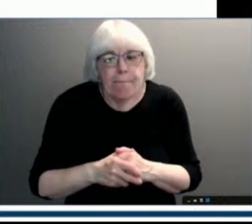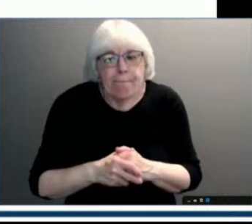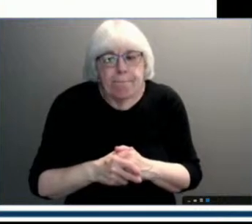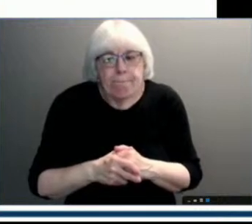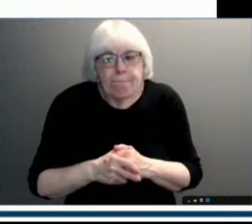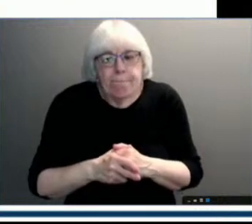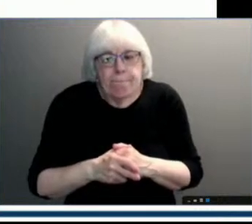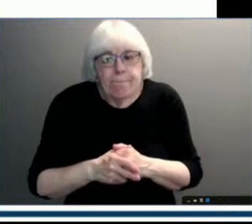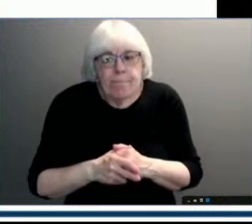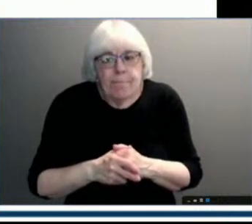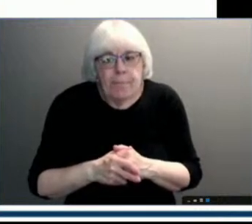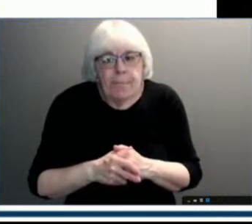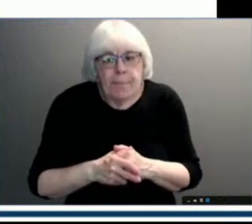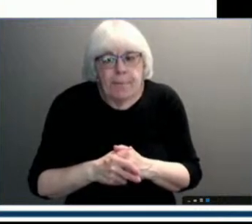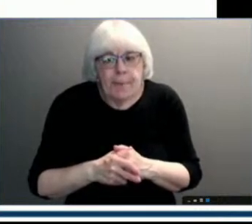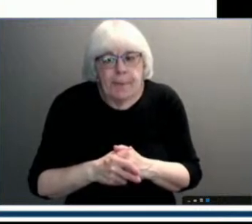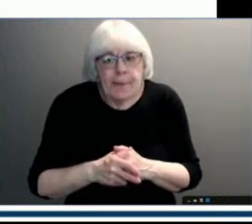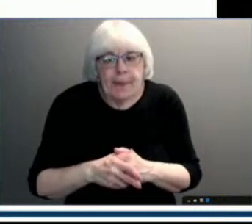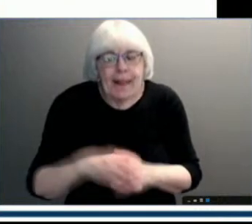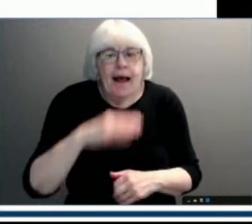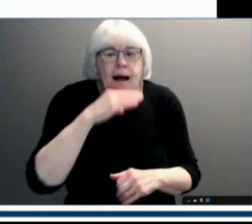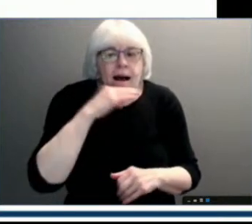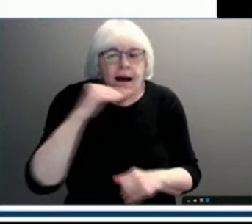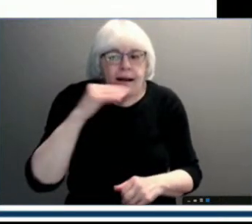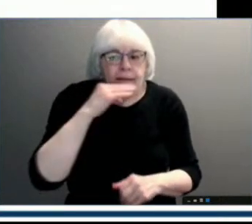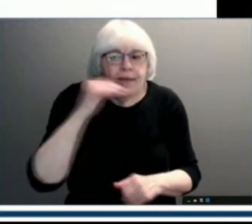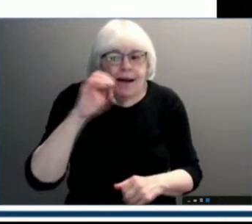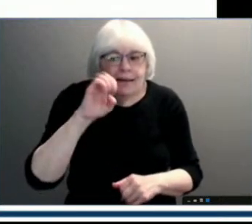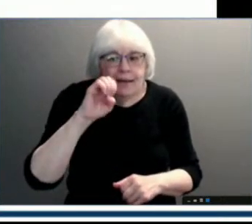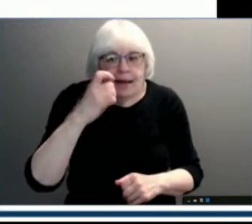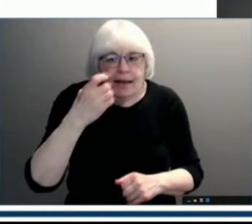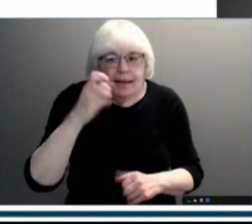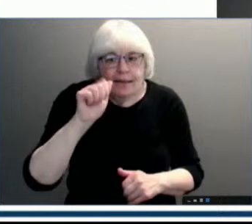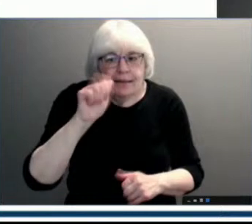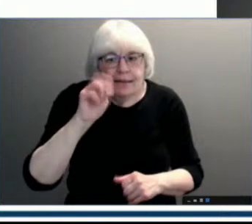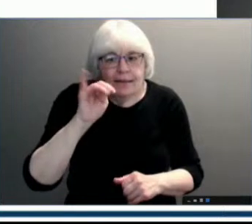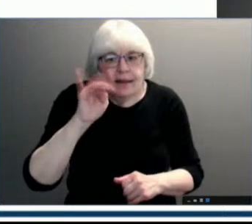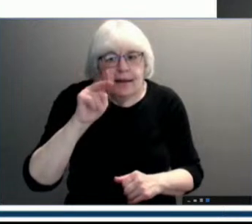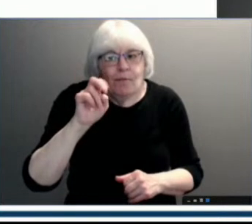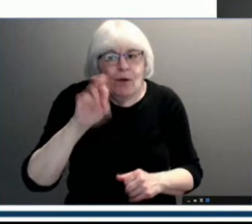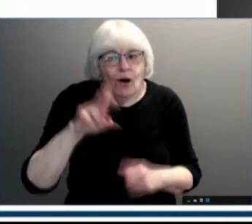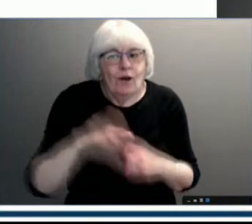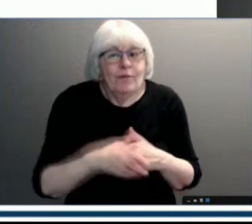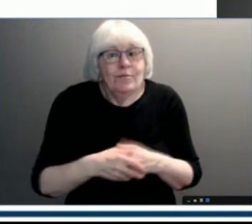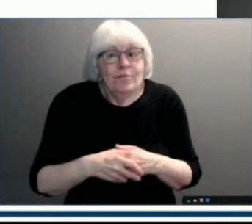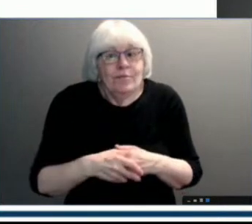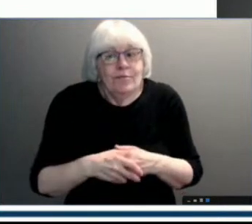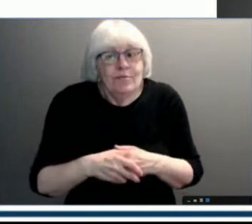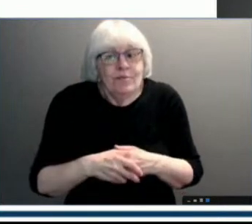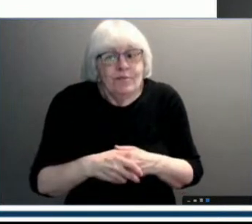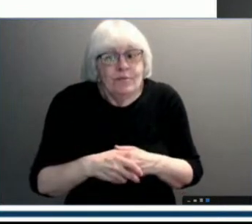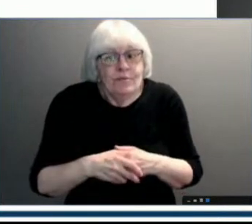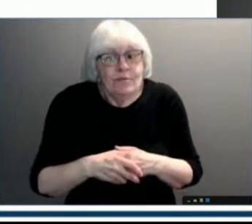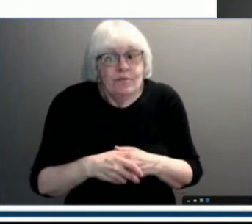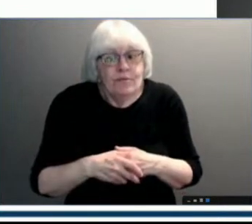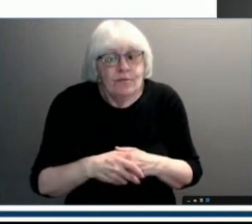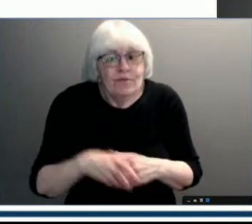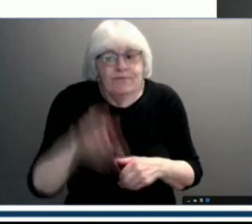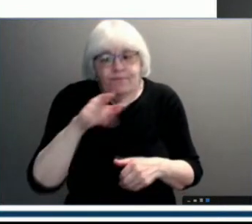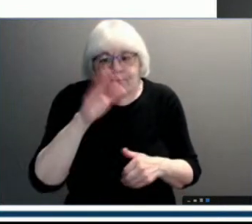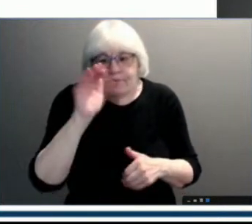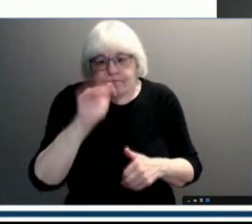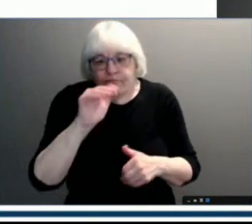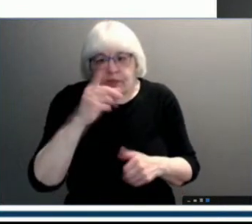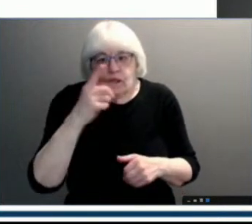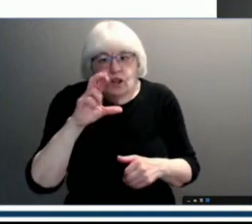Tim. Hi, good afternoon. Dr. Strang, in early December, you said that the province had the ability to get